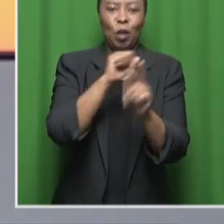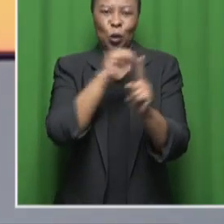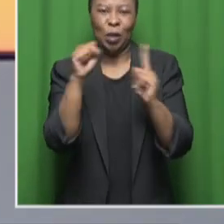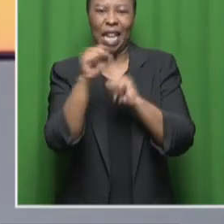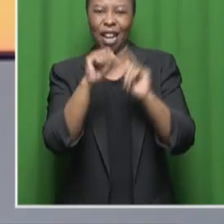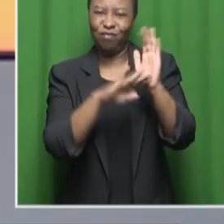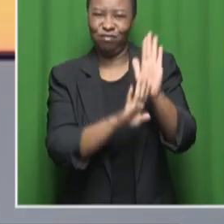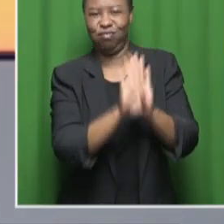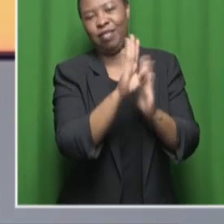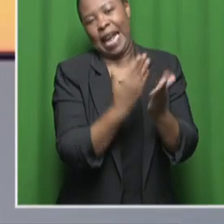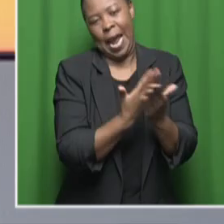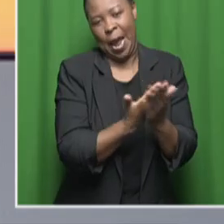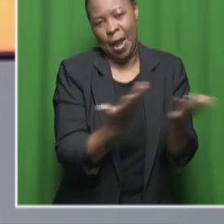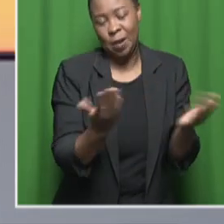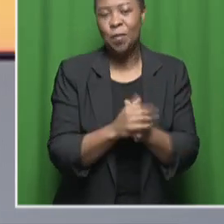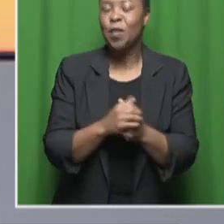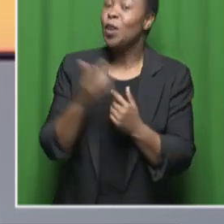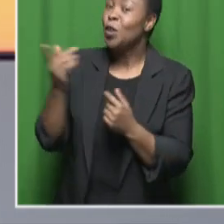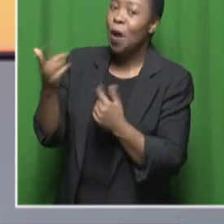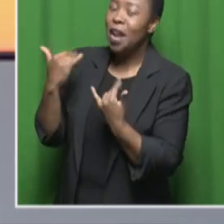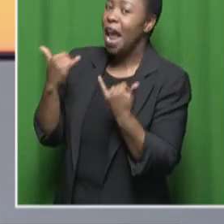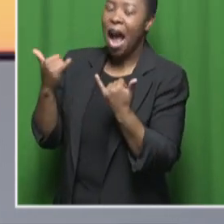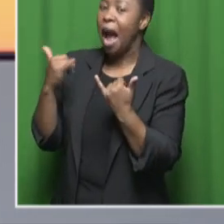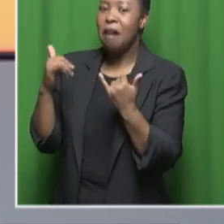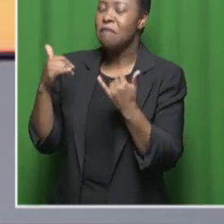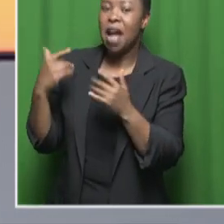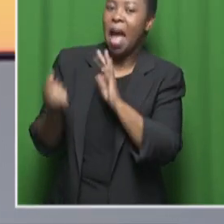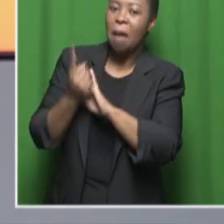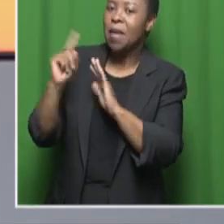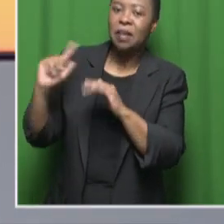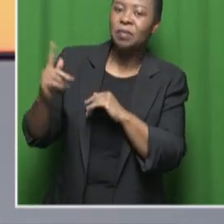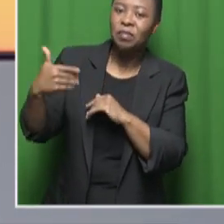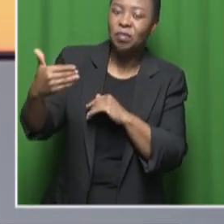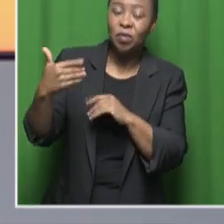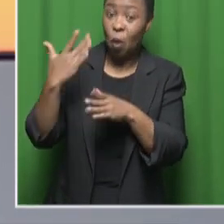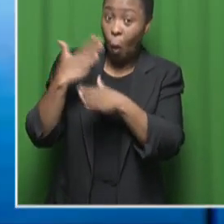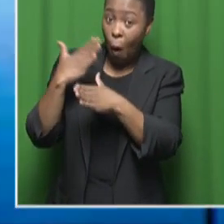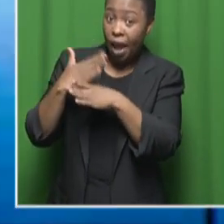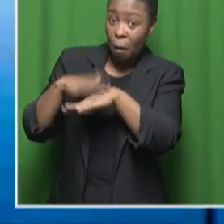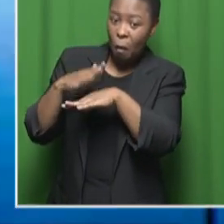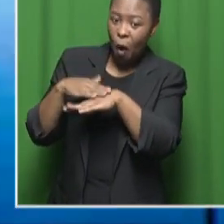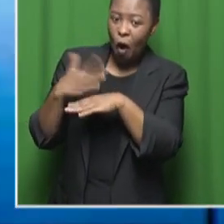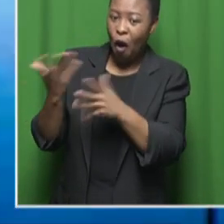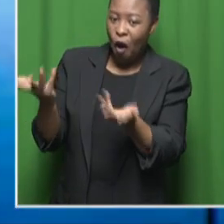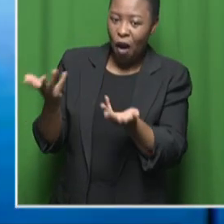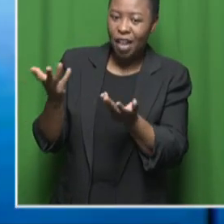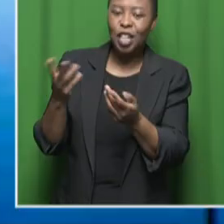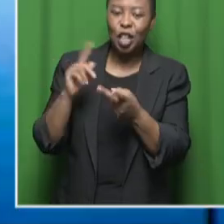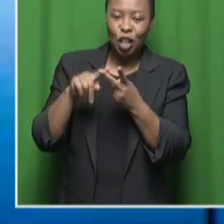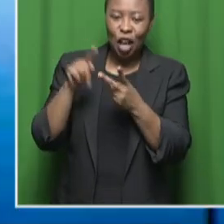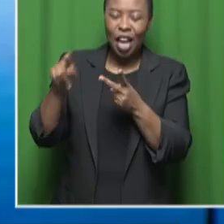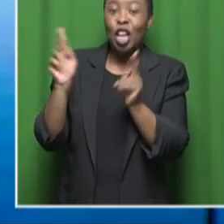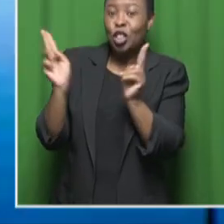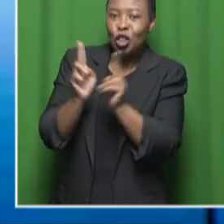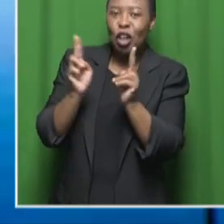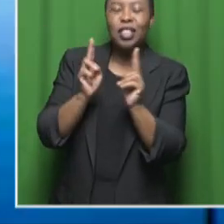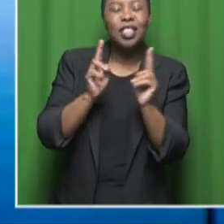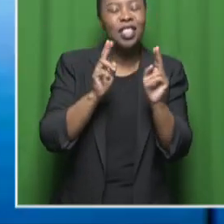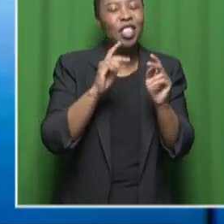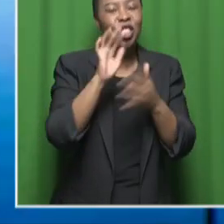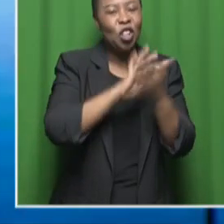the back of everything, work, obviously, are there more works to come? This is an anthology, so there